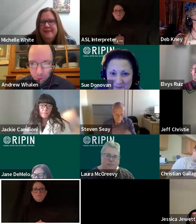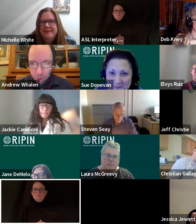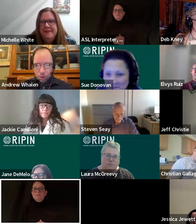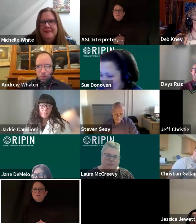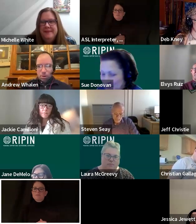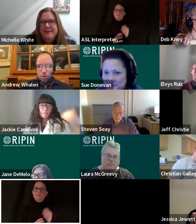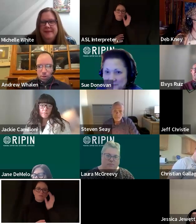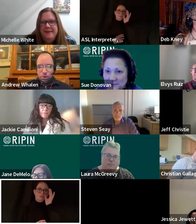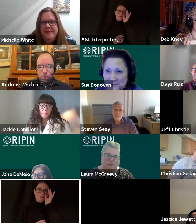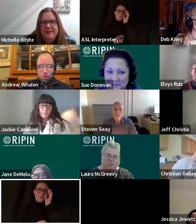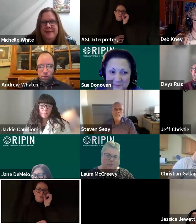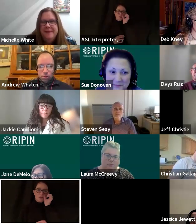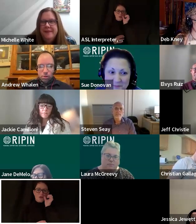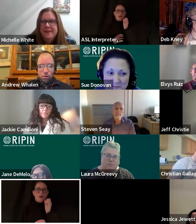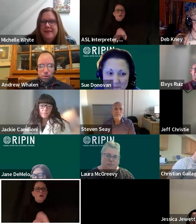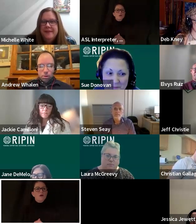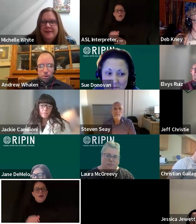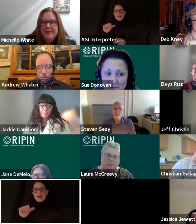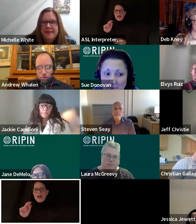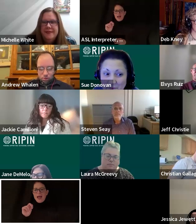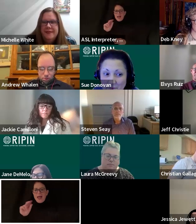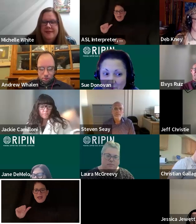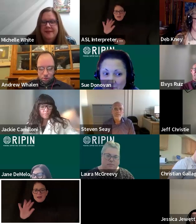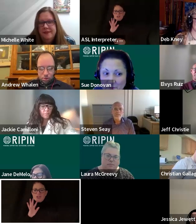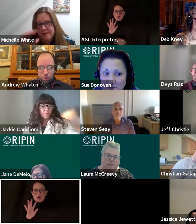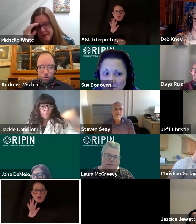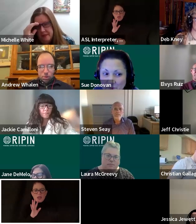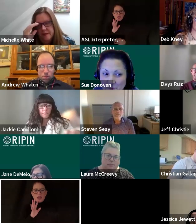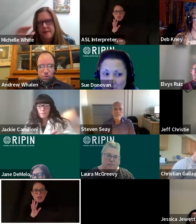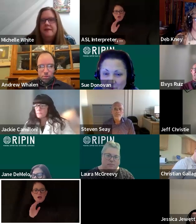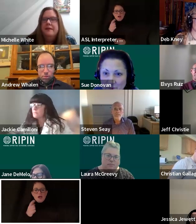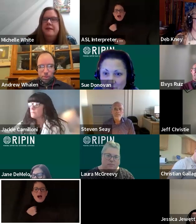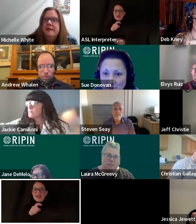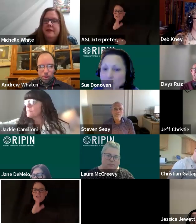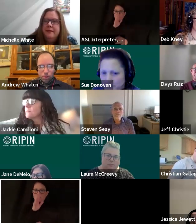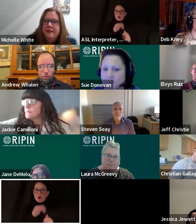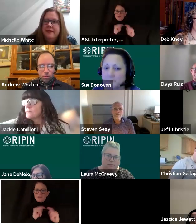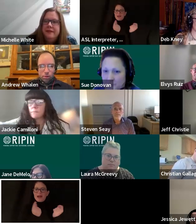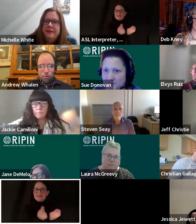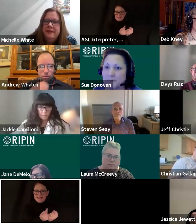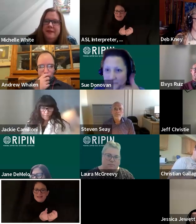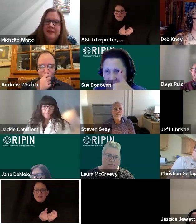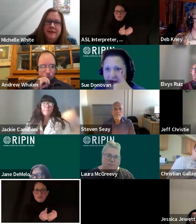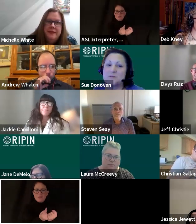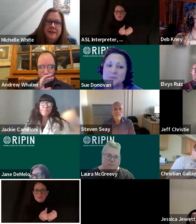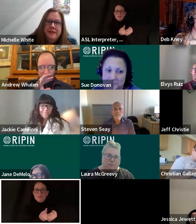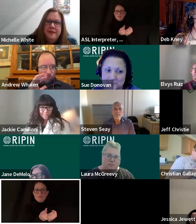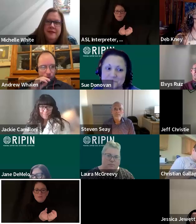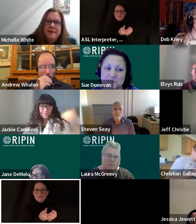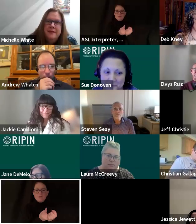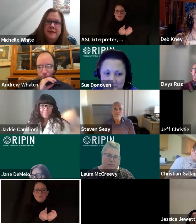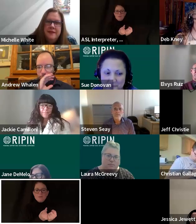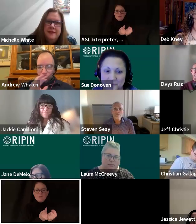And that's the same thing for this too. I would need to talk to my team about